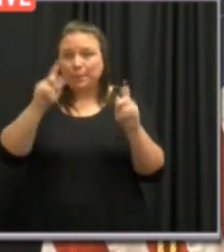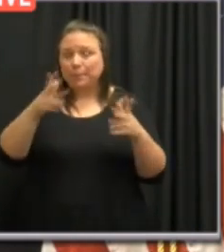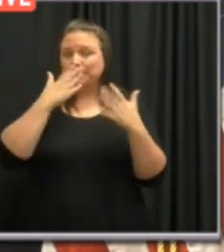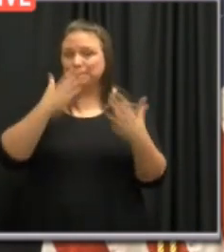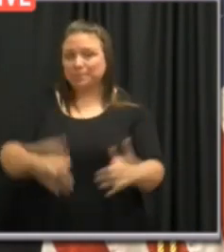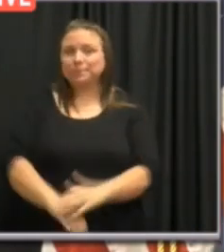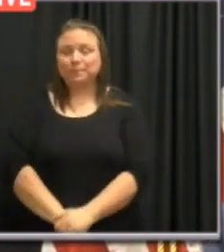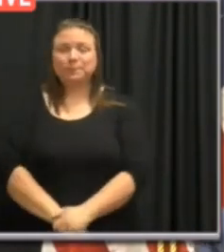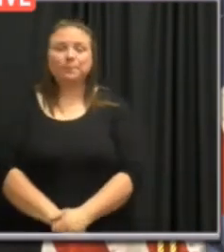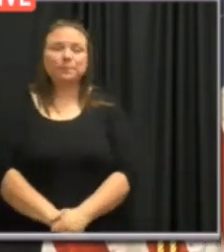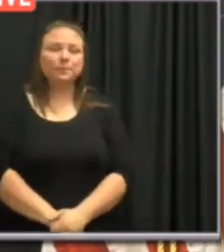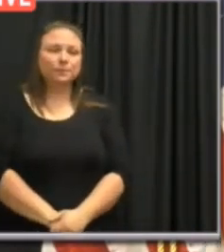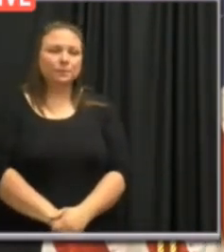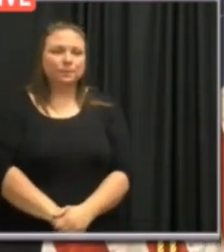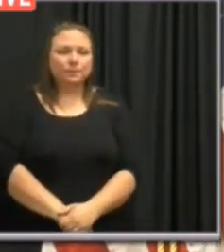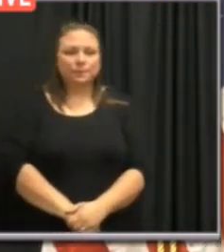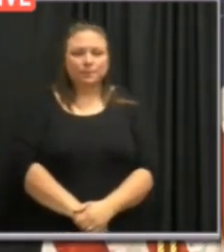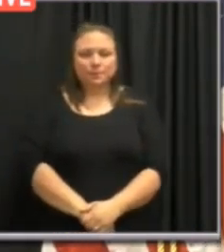Thank you.